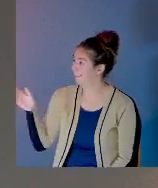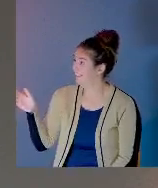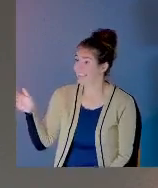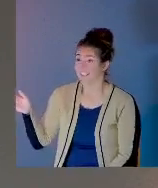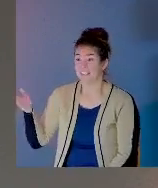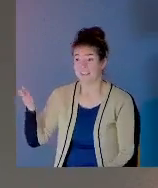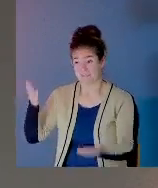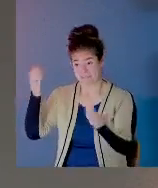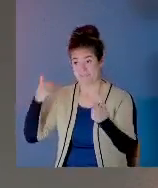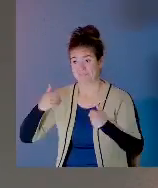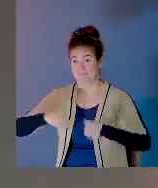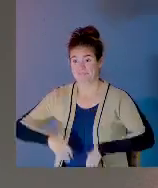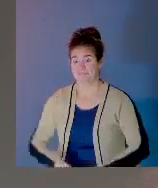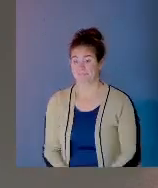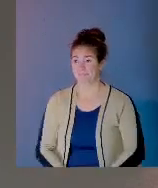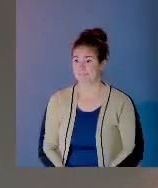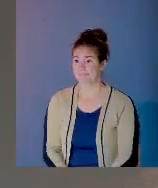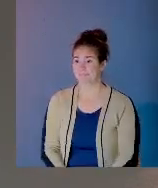Ken.